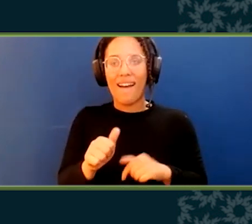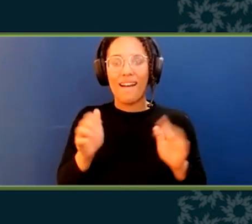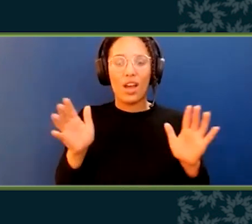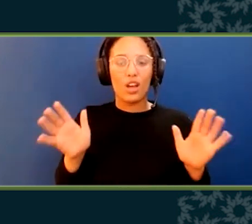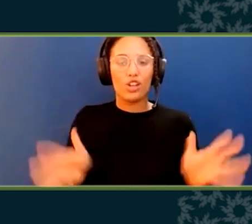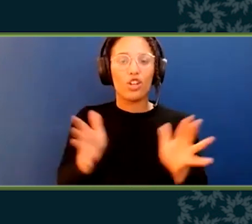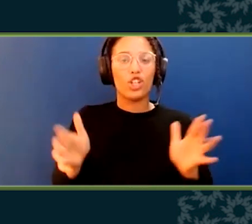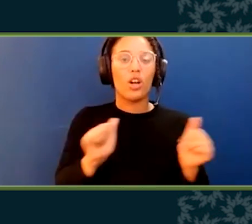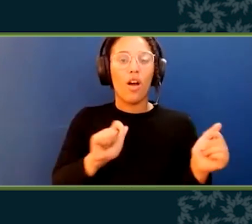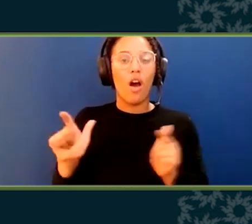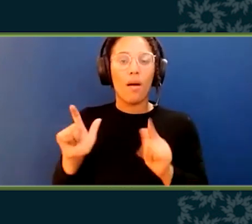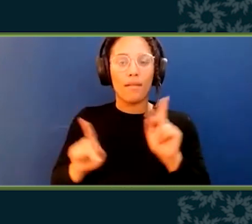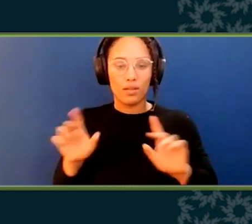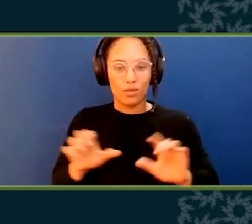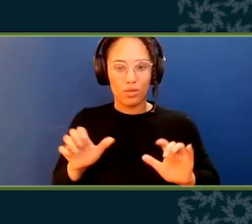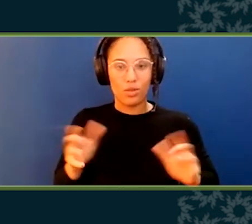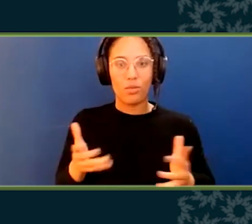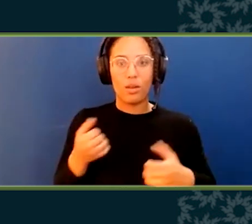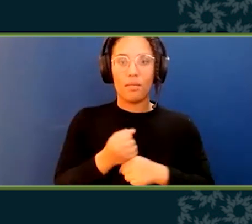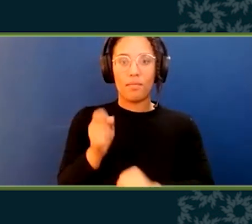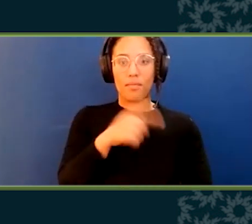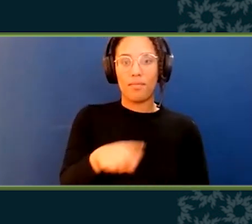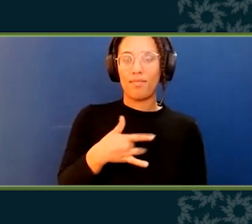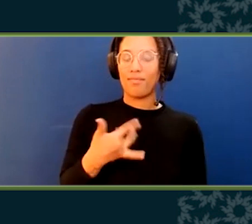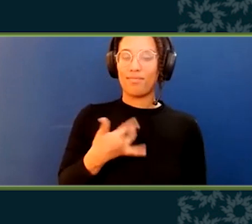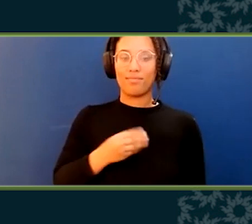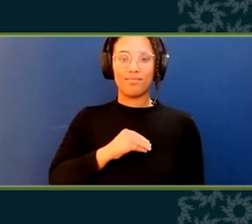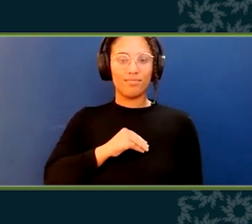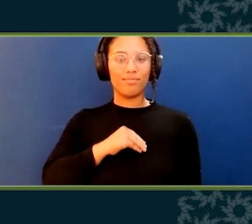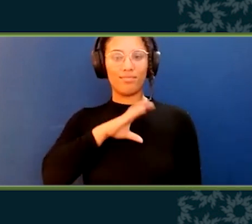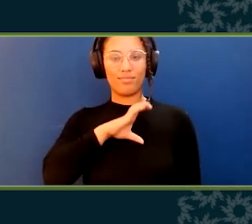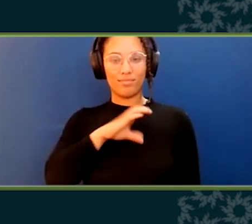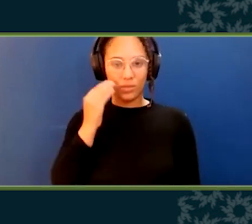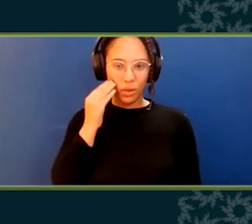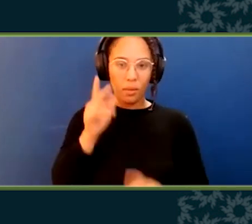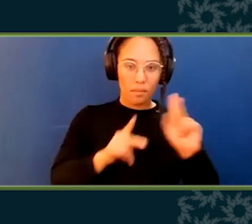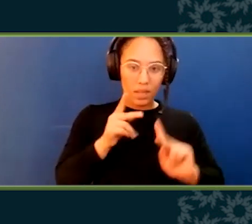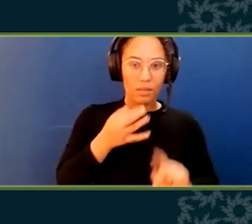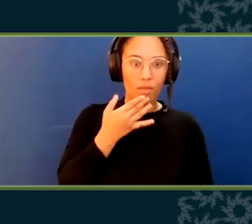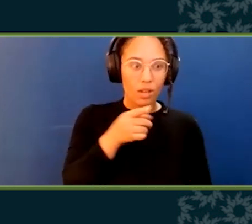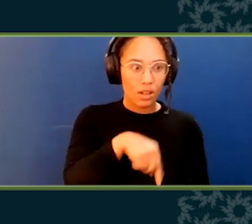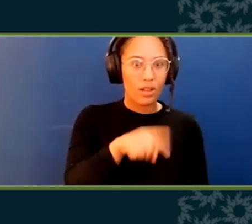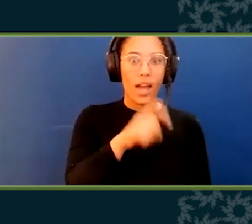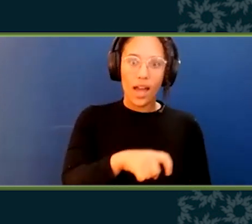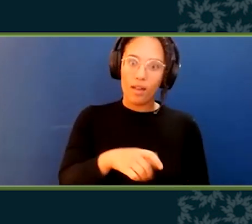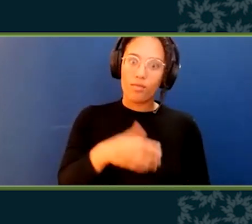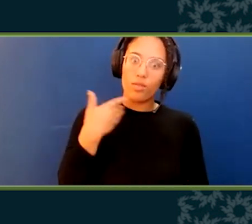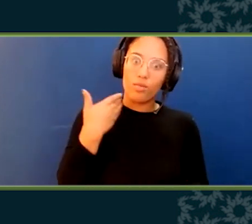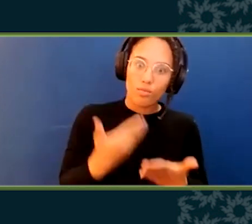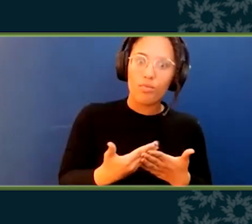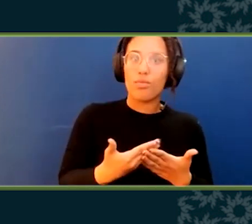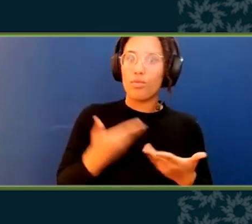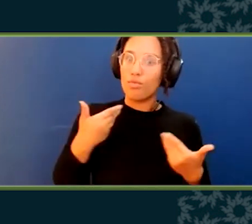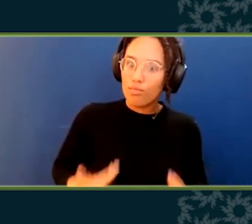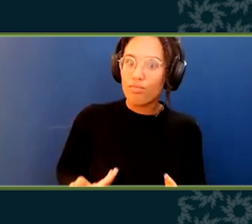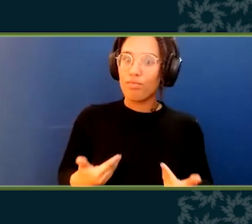of color spend their times proving their worthiness, and white people think that they have to give away their time to be